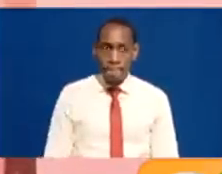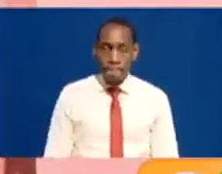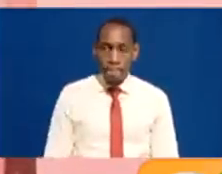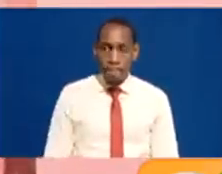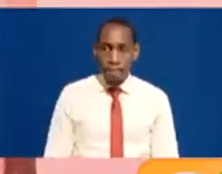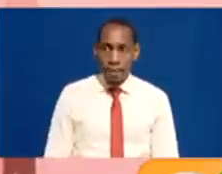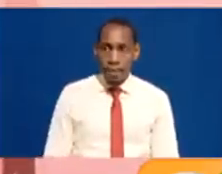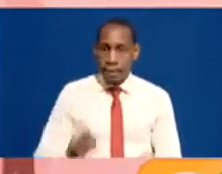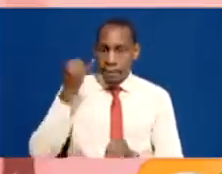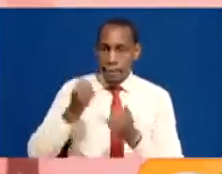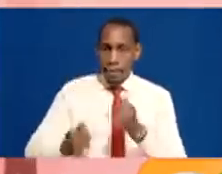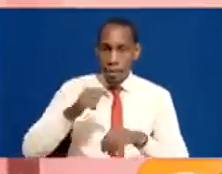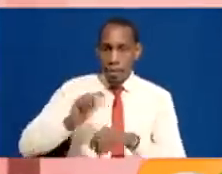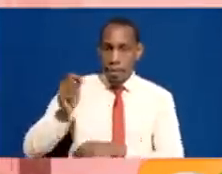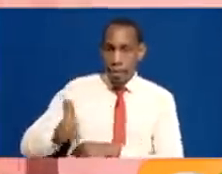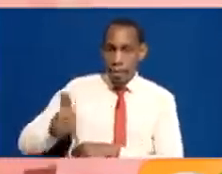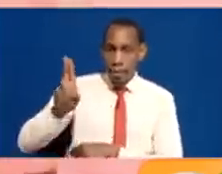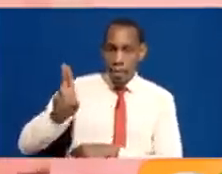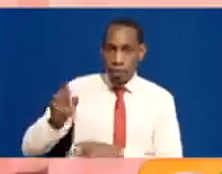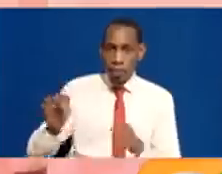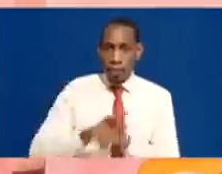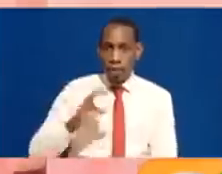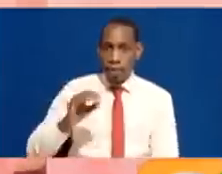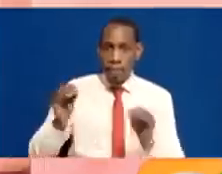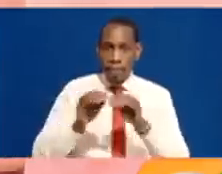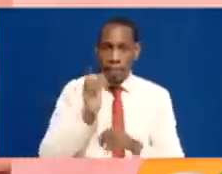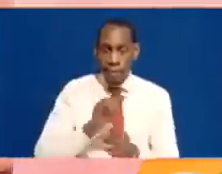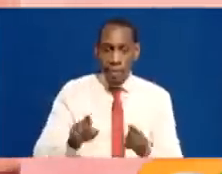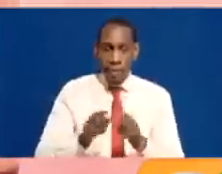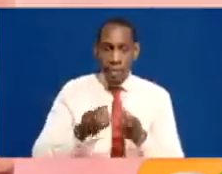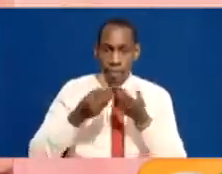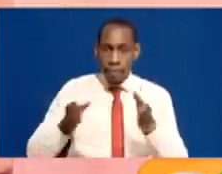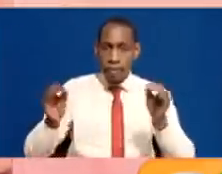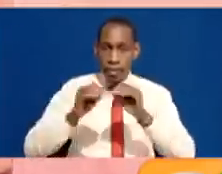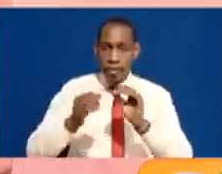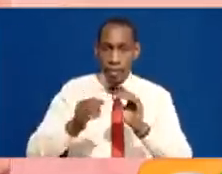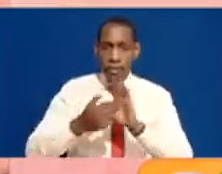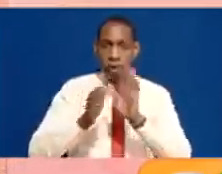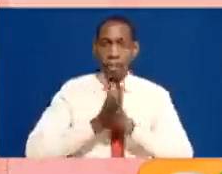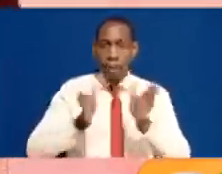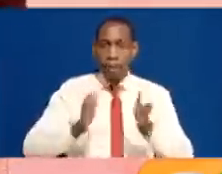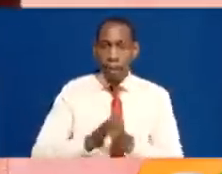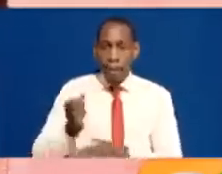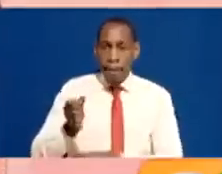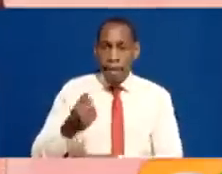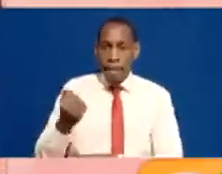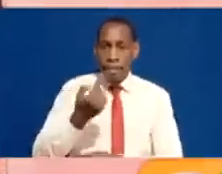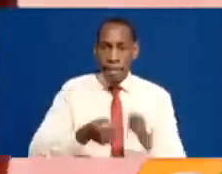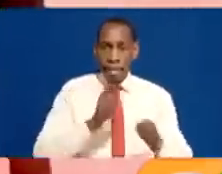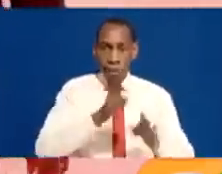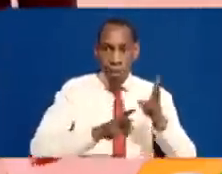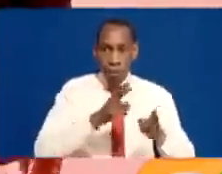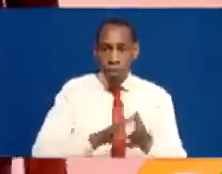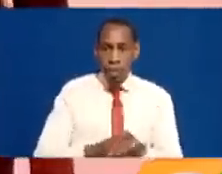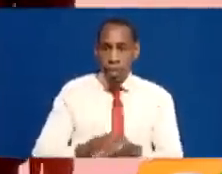The last time President Uhuru Kenyatta's full cabinet met and details of the meeting made public was in May 2022,